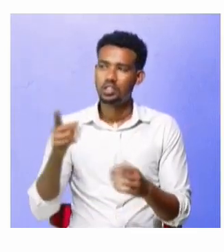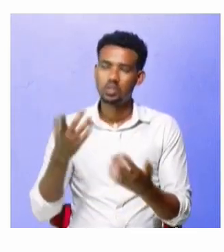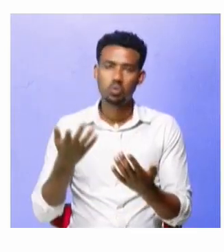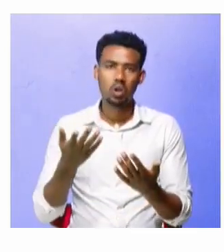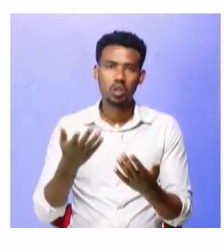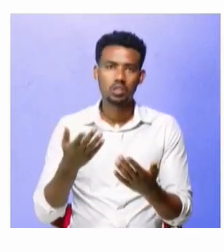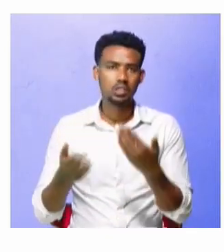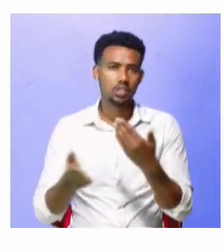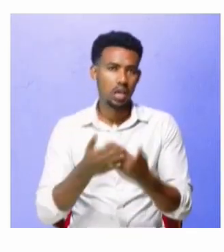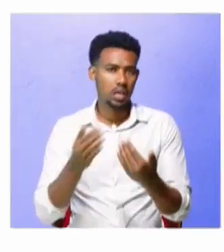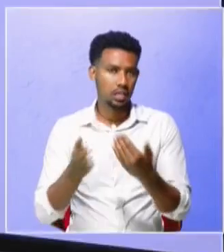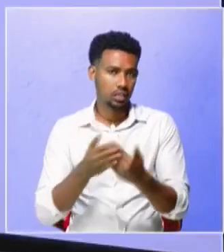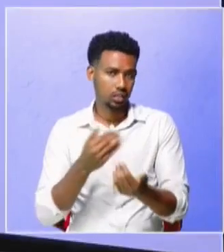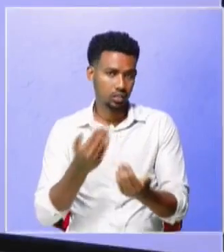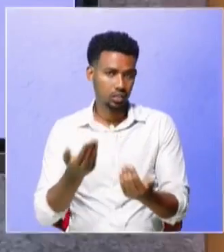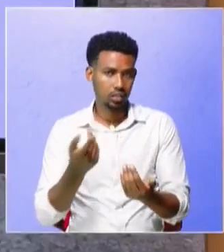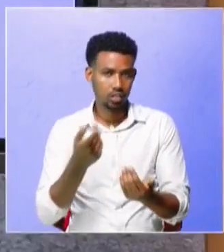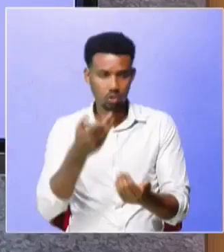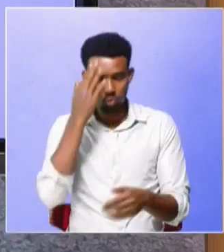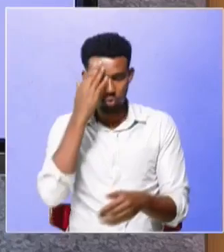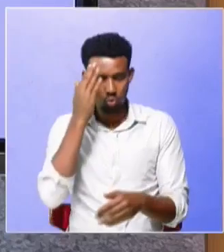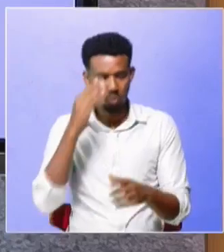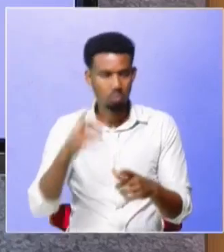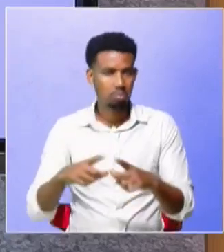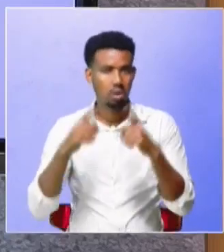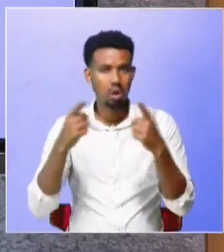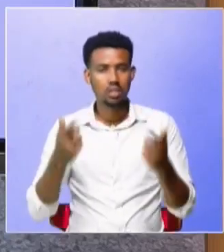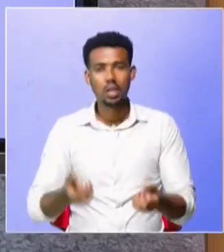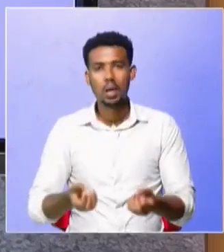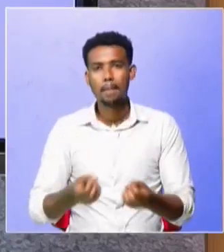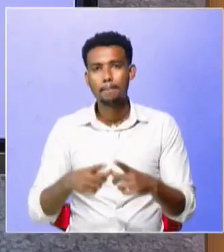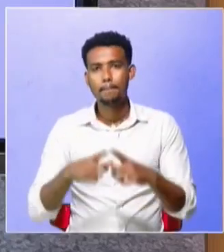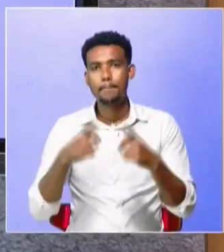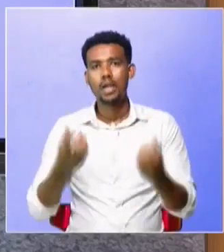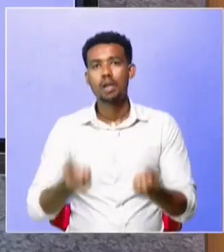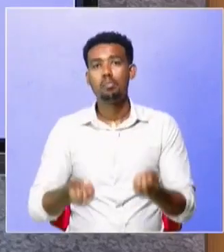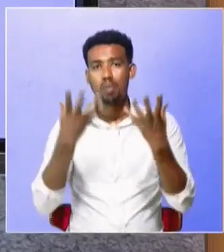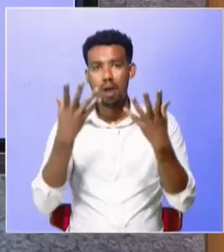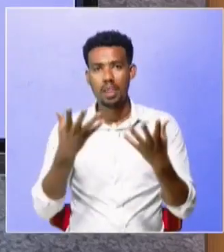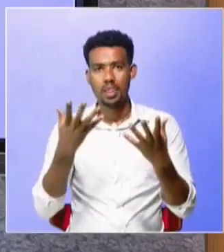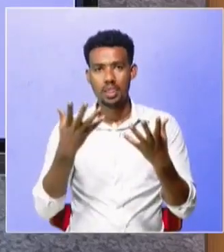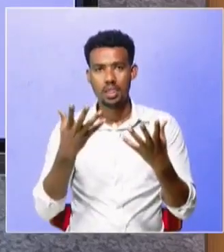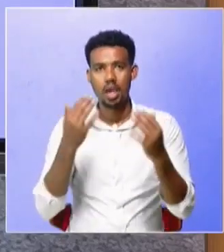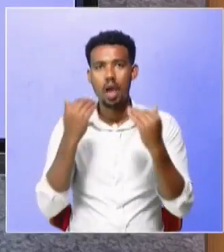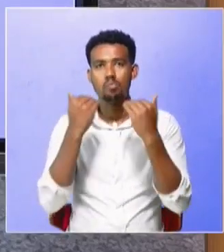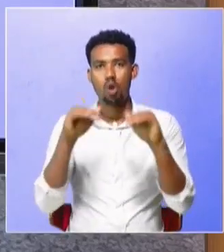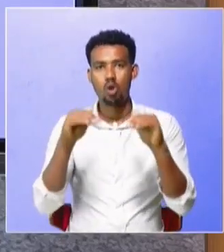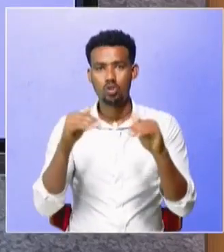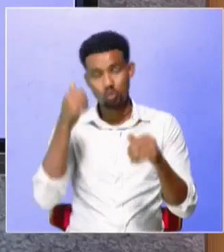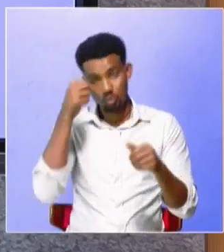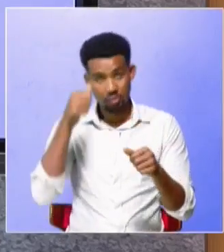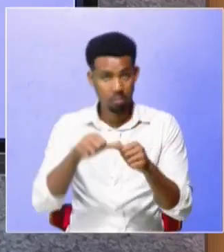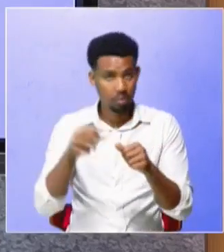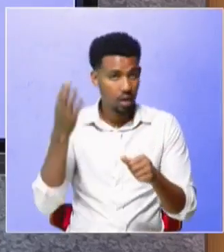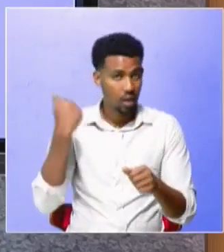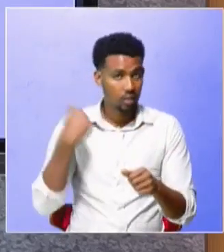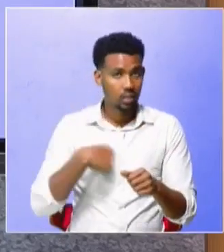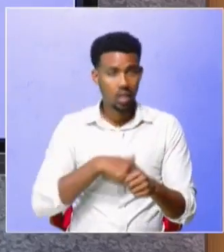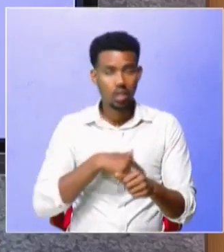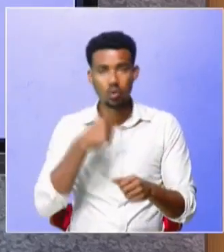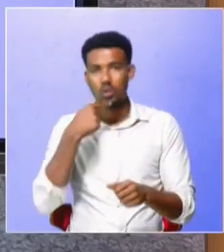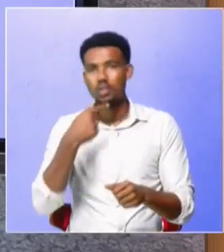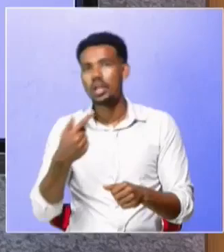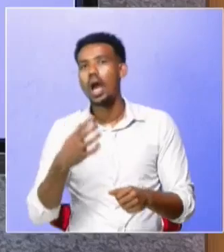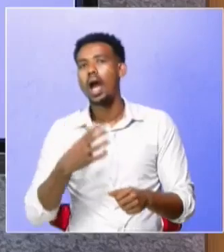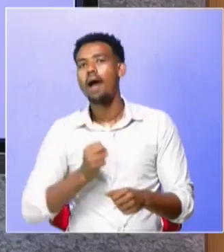the easy part, and you know this means big in amount. So we gave an example, if you remember last time, by saying, I have